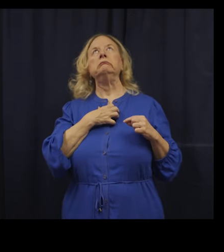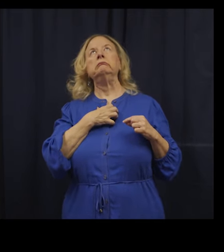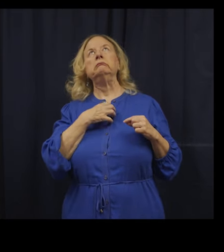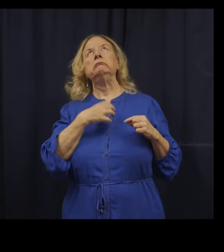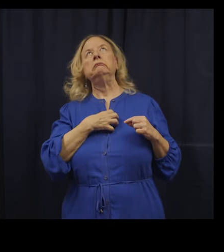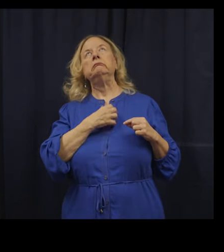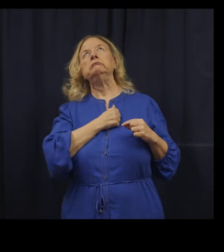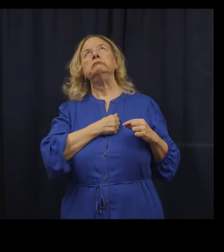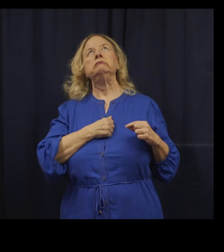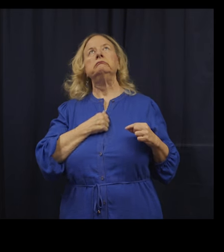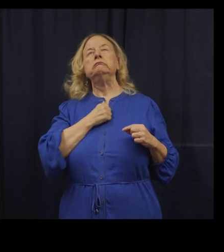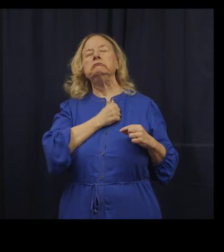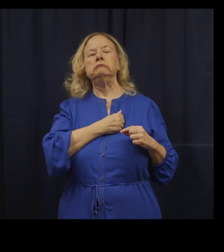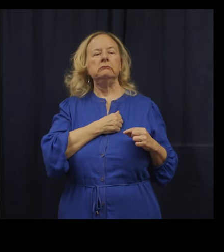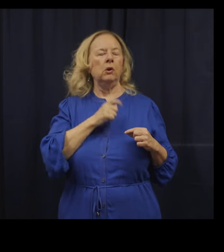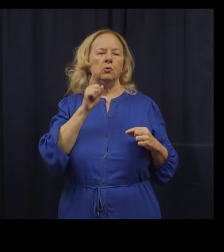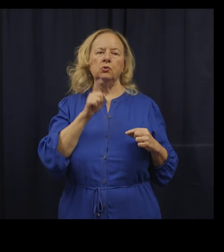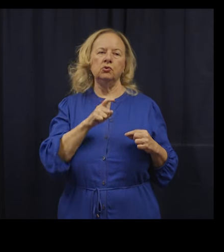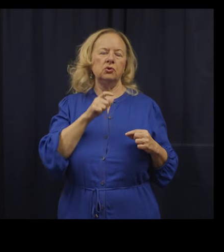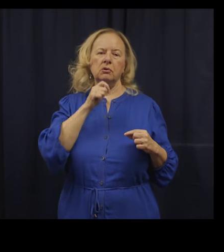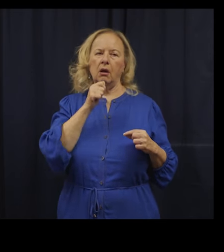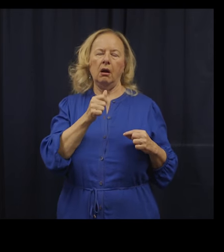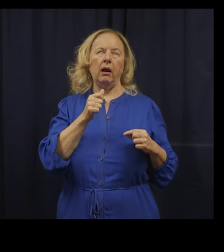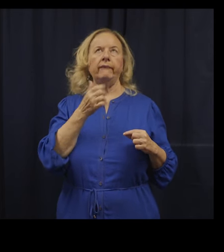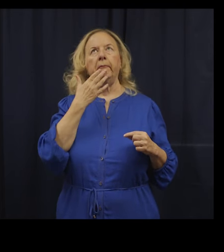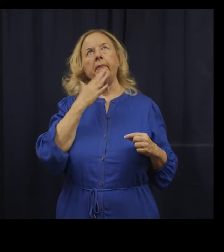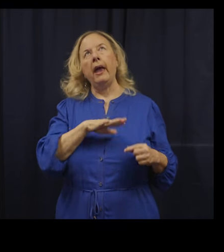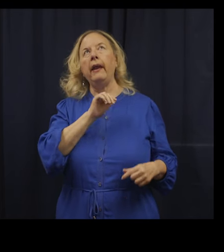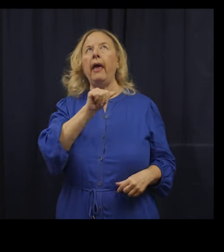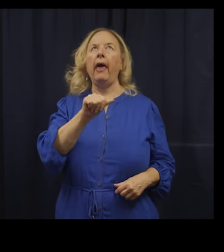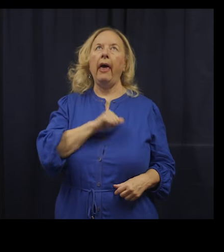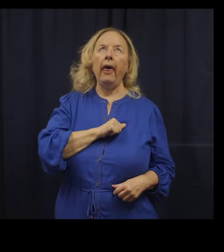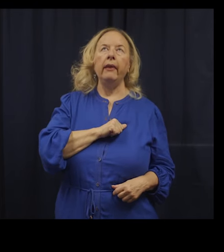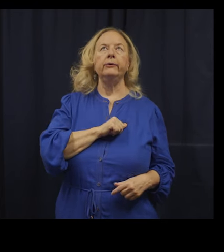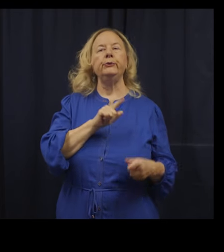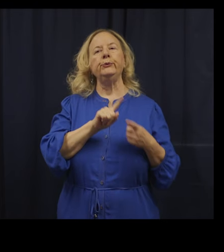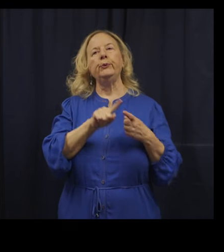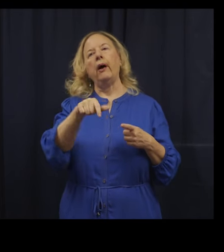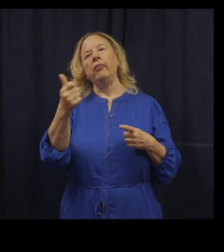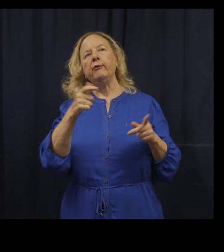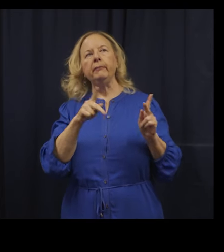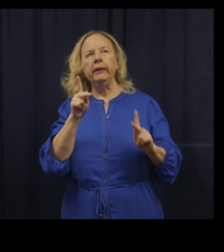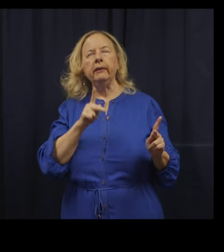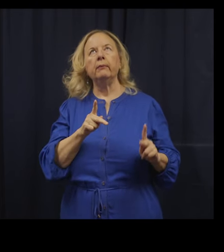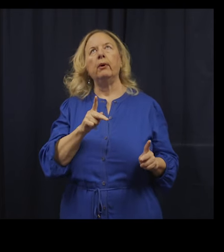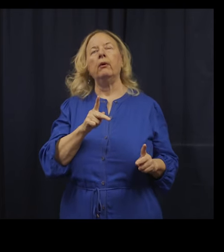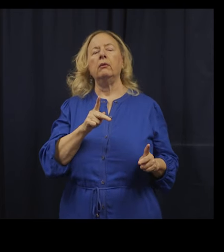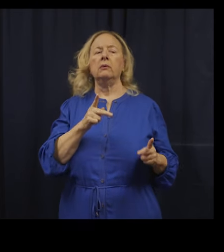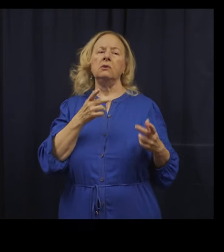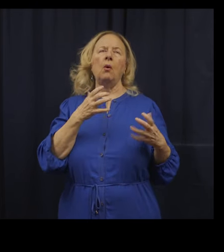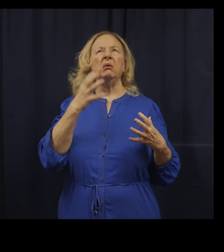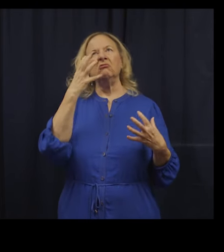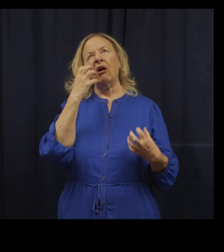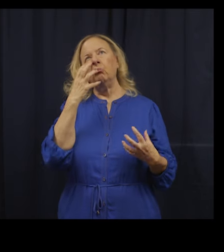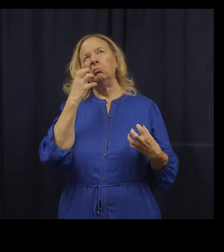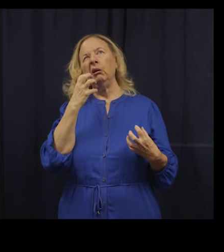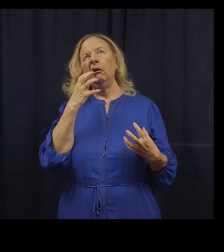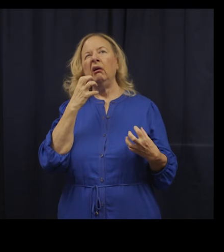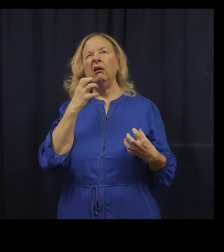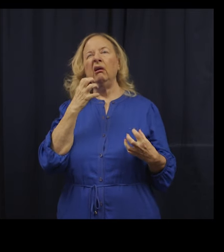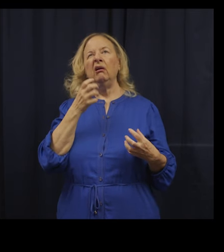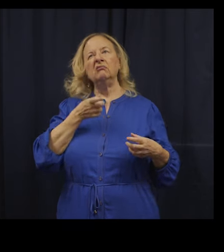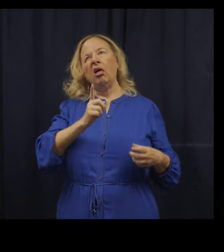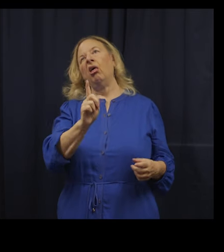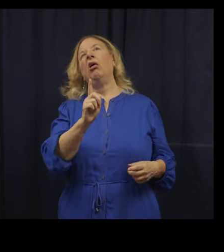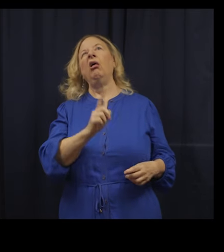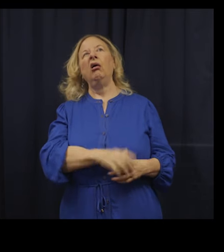But Father, we shouldn't always have bad attitude toward others. We don't want to be grumblers and complainers. Father, I